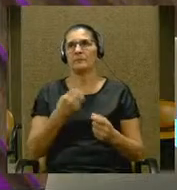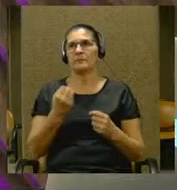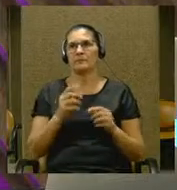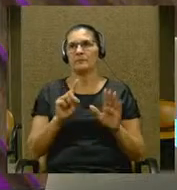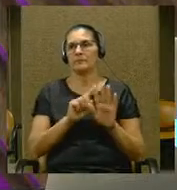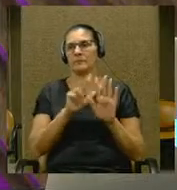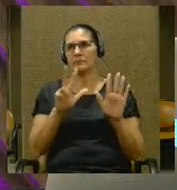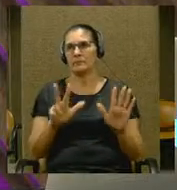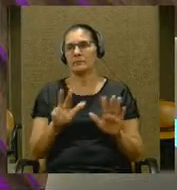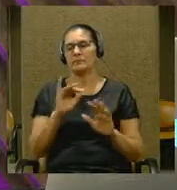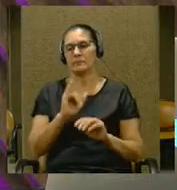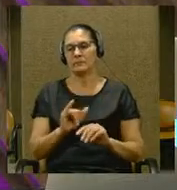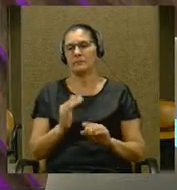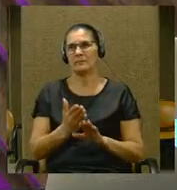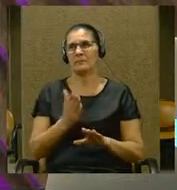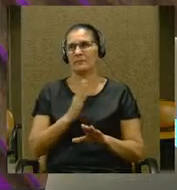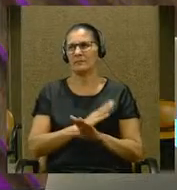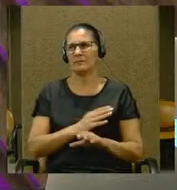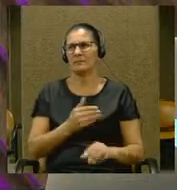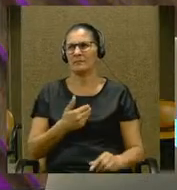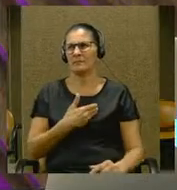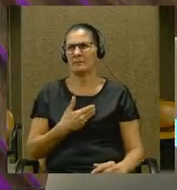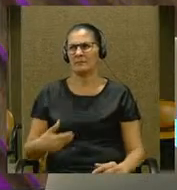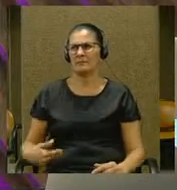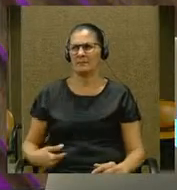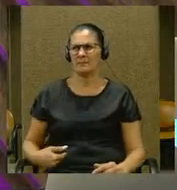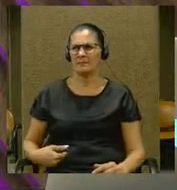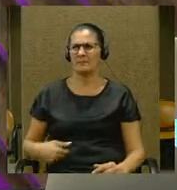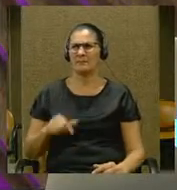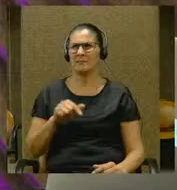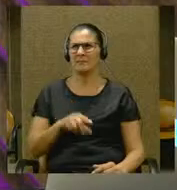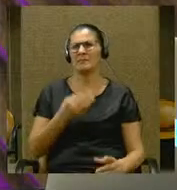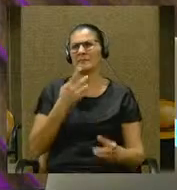Health Officer in 2018, and prior